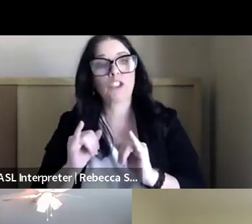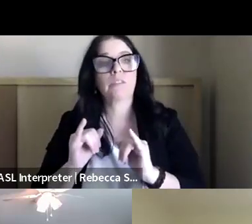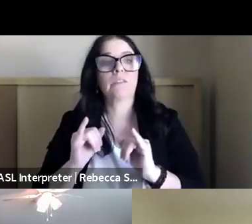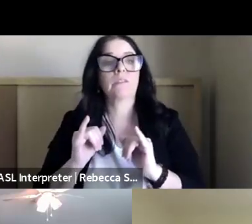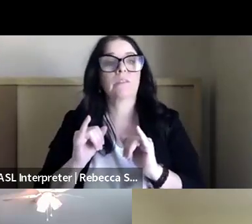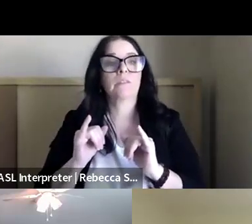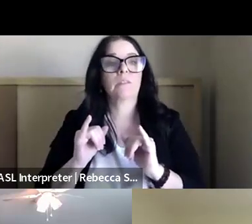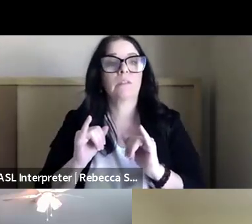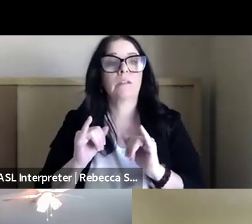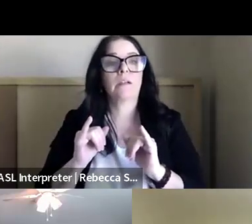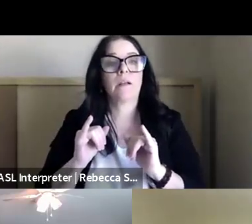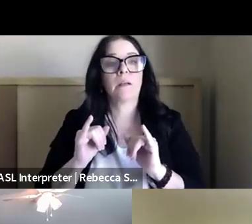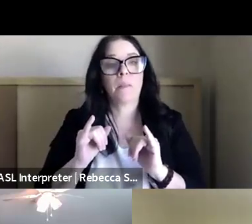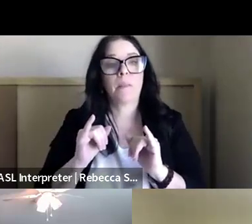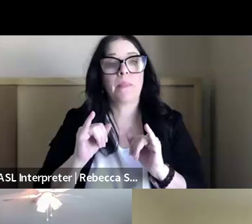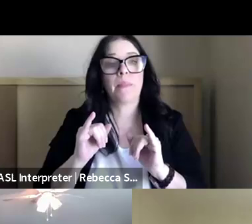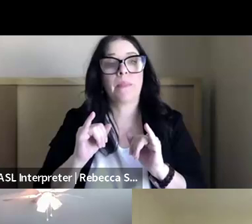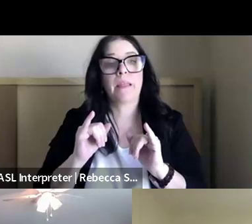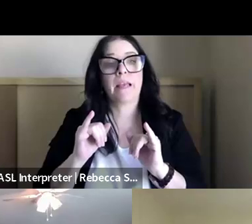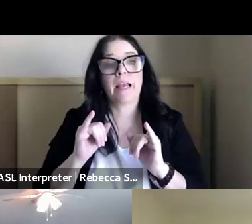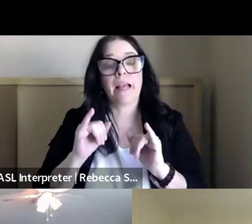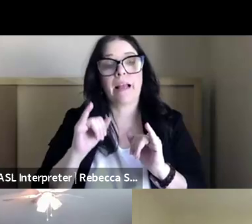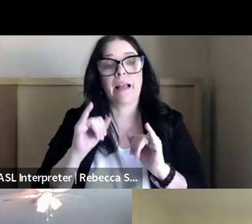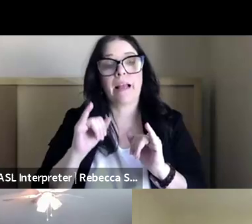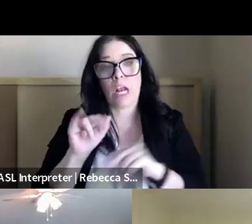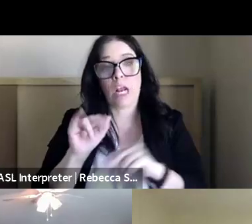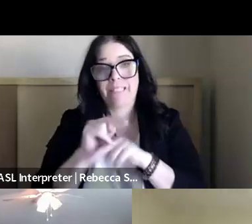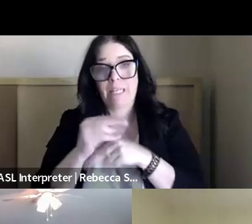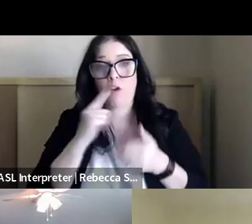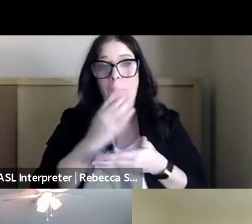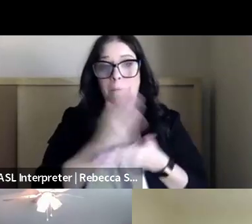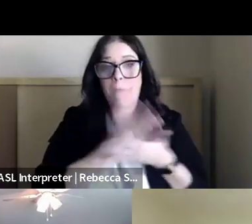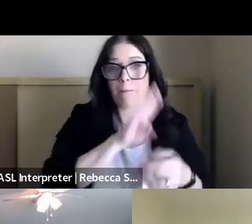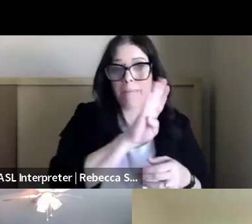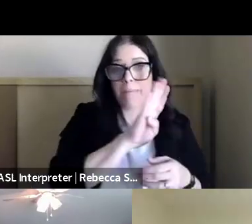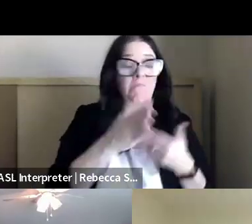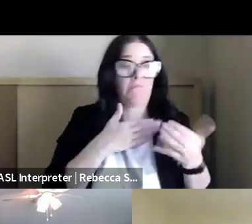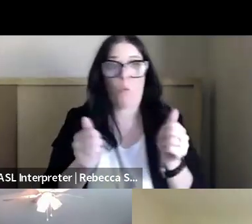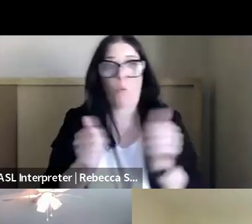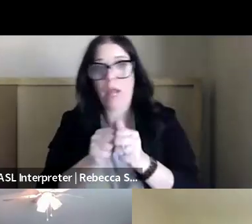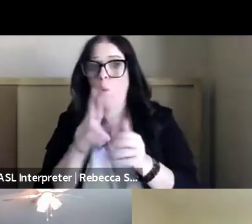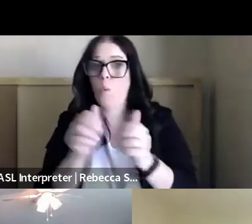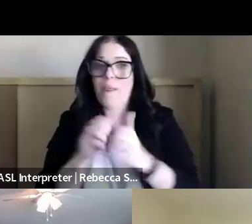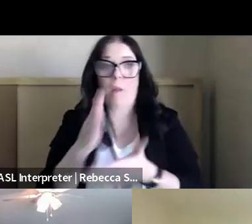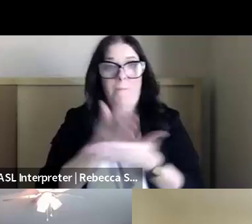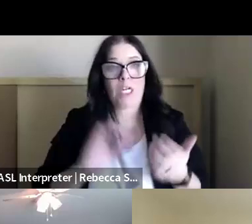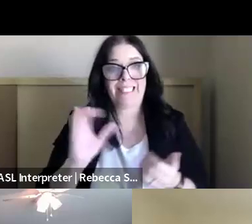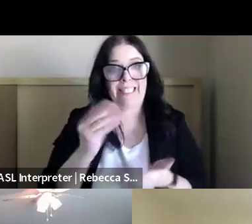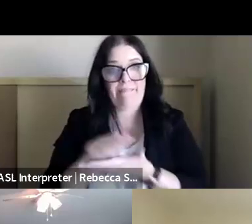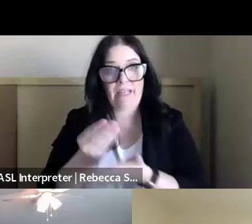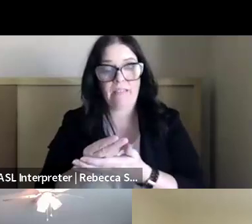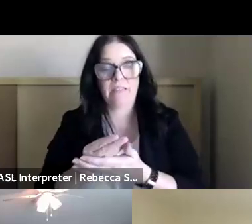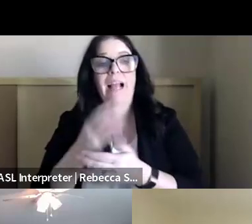the oversight process for Part B with or without Part C funds received, and the oversight by the